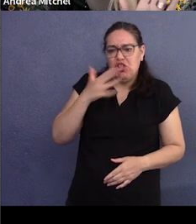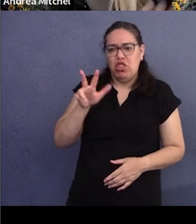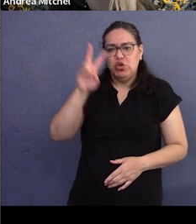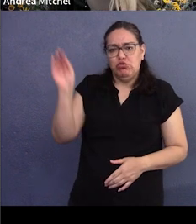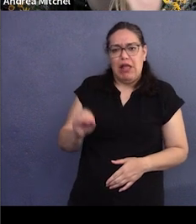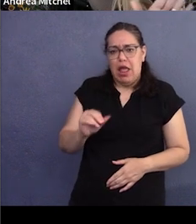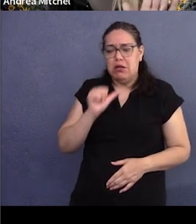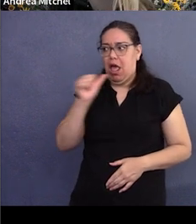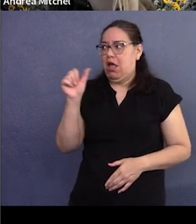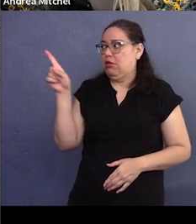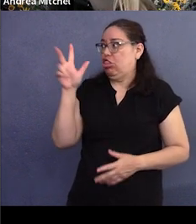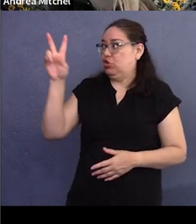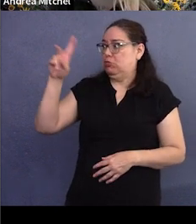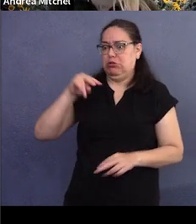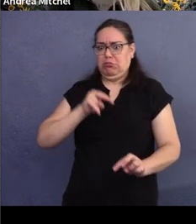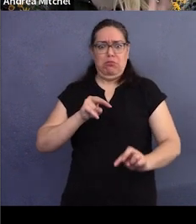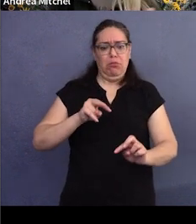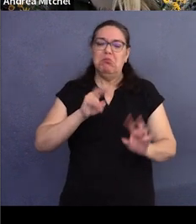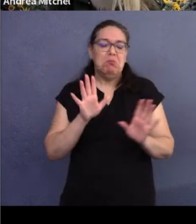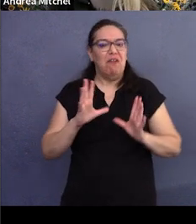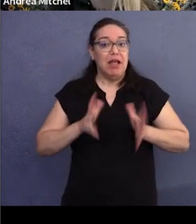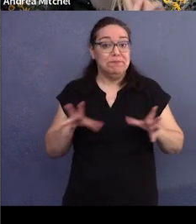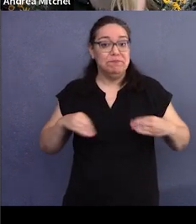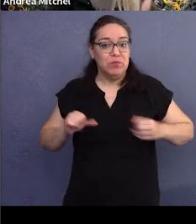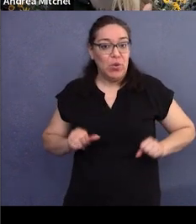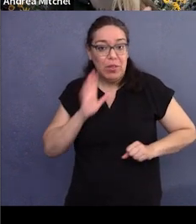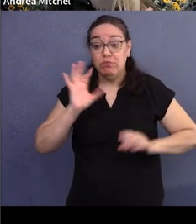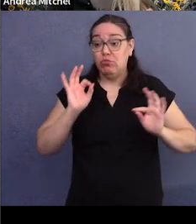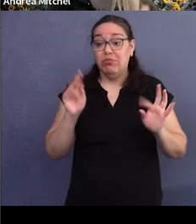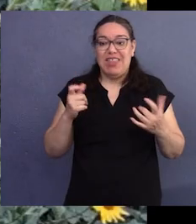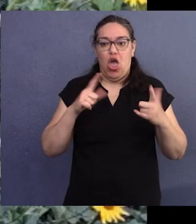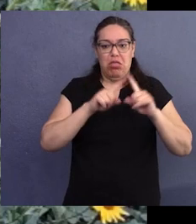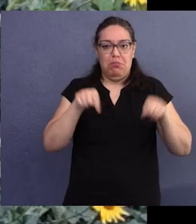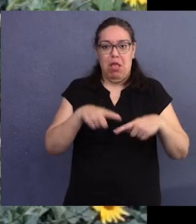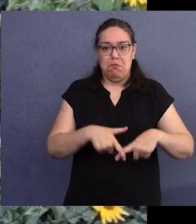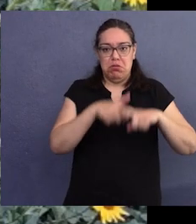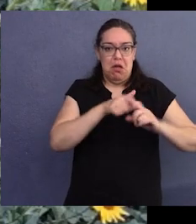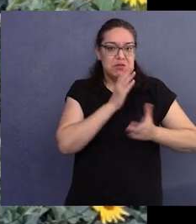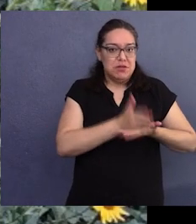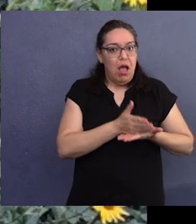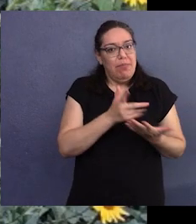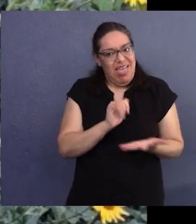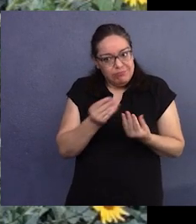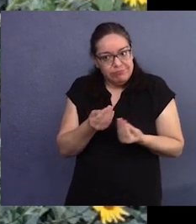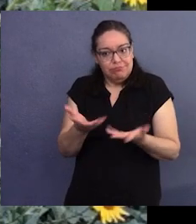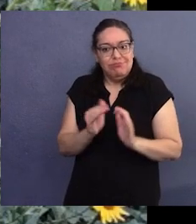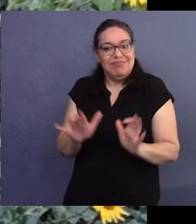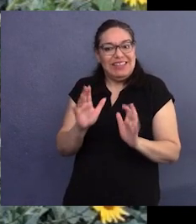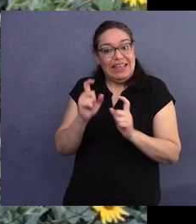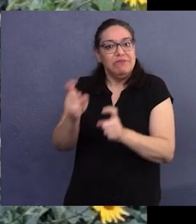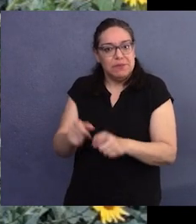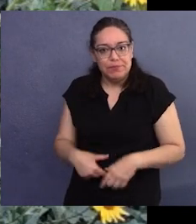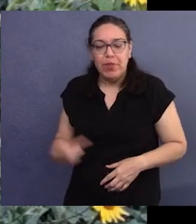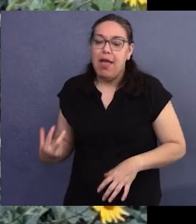raise red flags. It's fine. Okay, I'm going to stop sharing this so that you have that as a gift. Let me